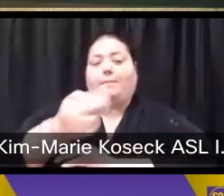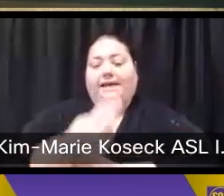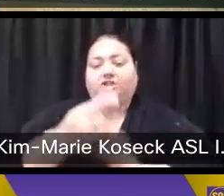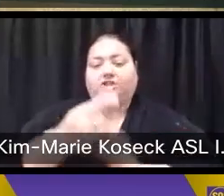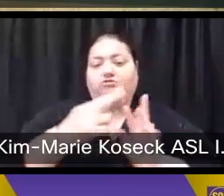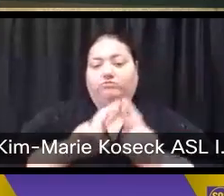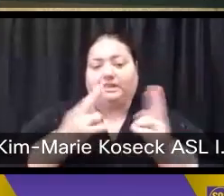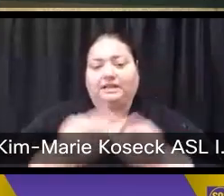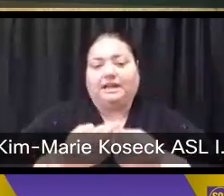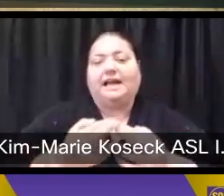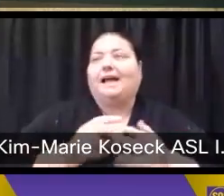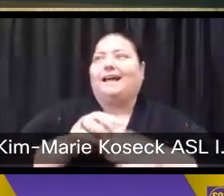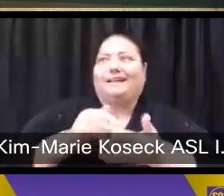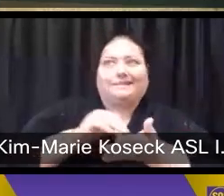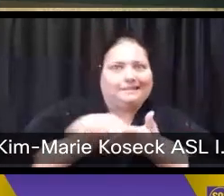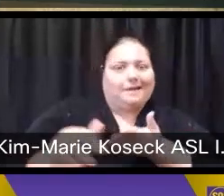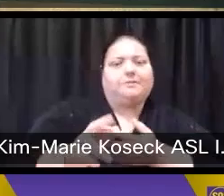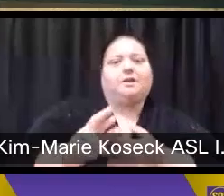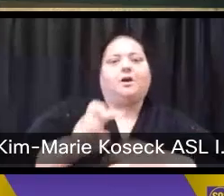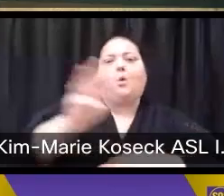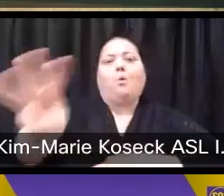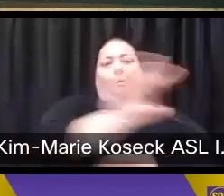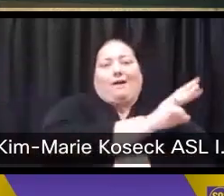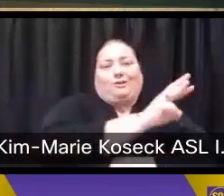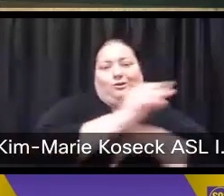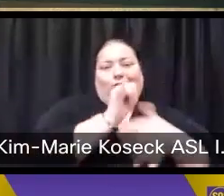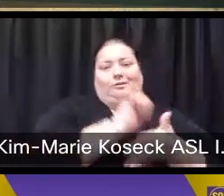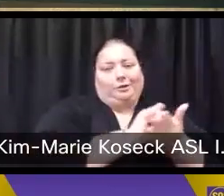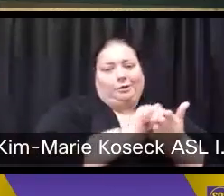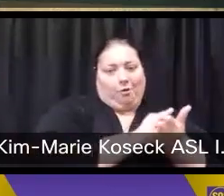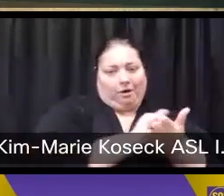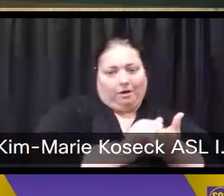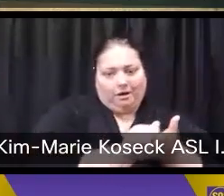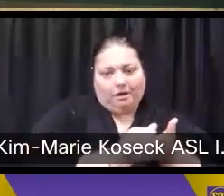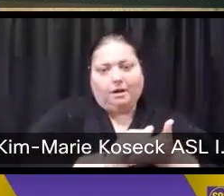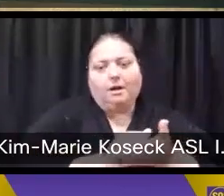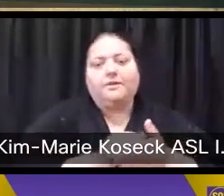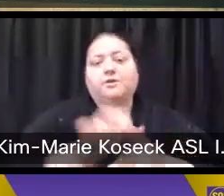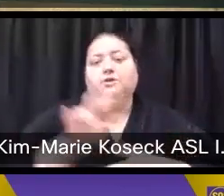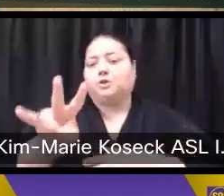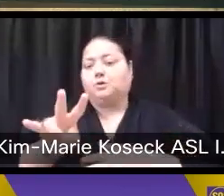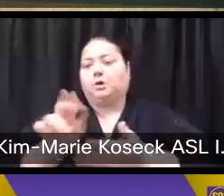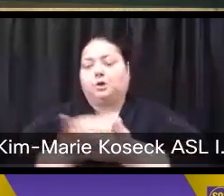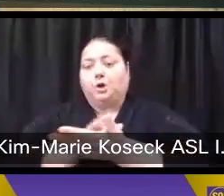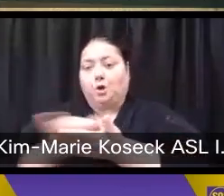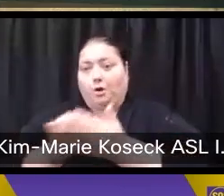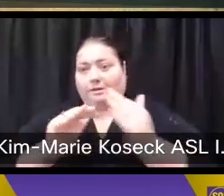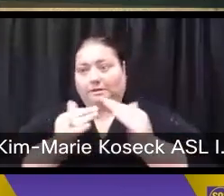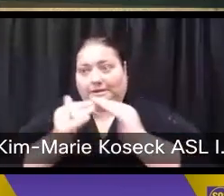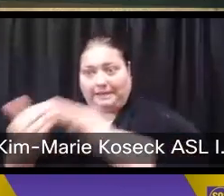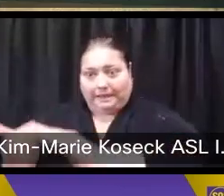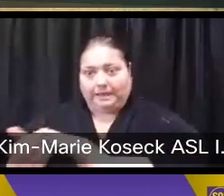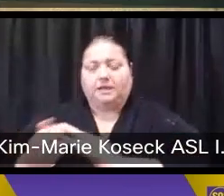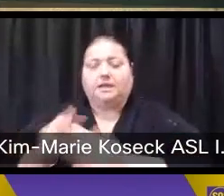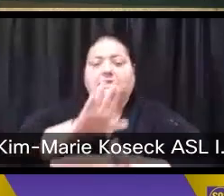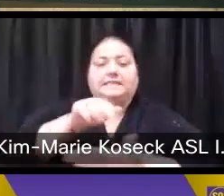except for Western New York. We didn't get an applicant in Western New York. We RFP'd that. So now there's 2 in New York City, 2 in